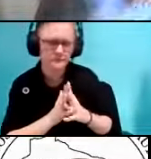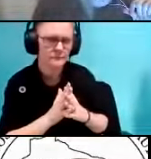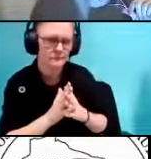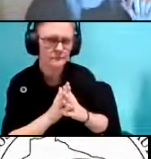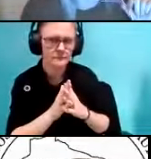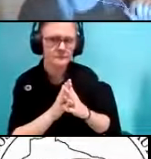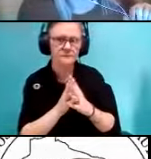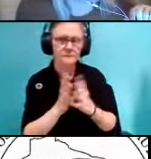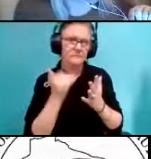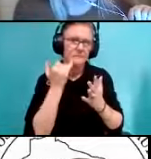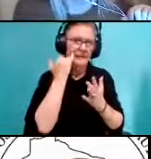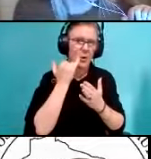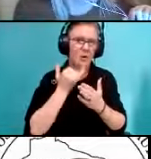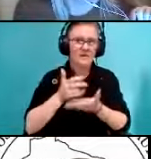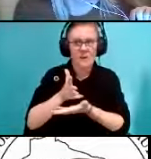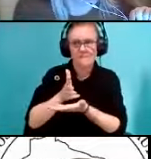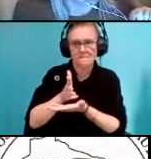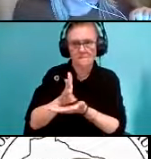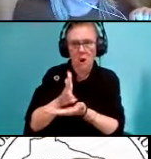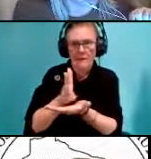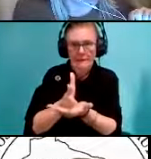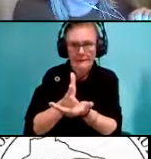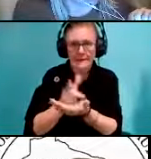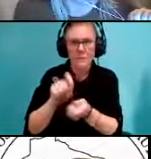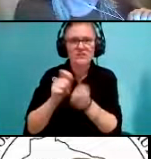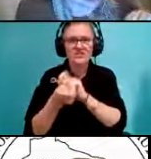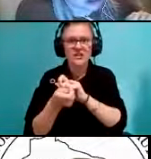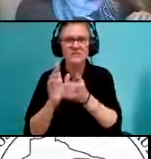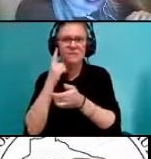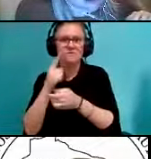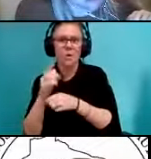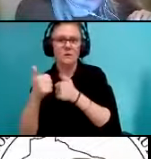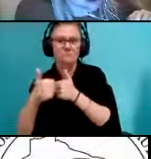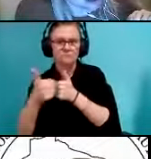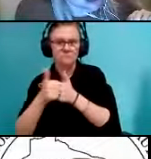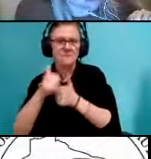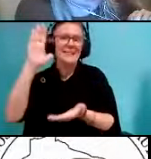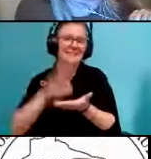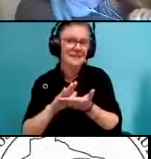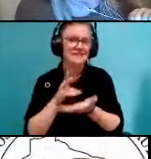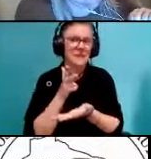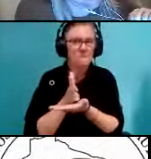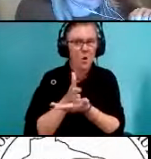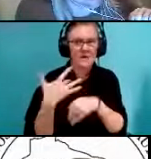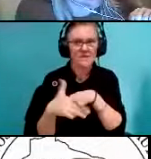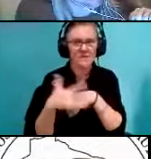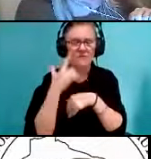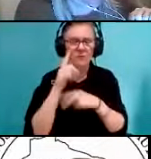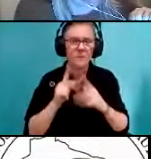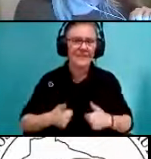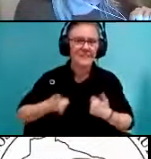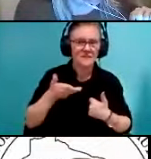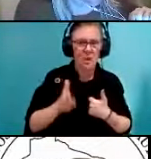In the cases where parking would be reallocated for transit, there would be a reduction of that on-street parking for residents and